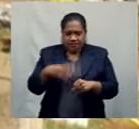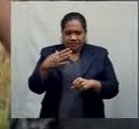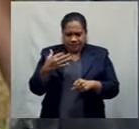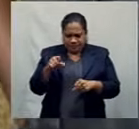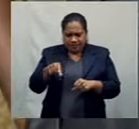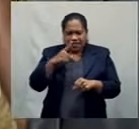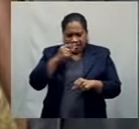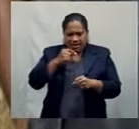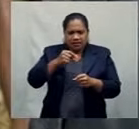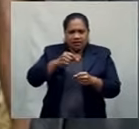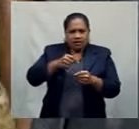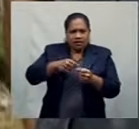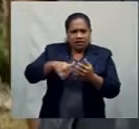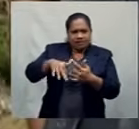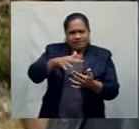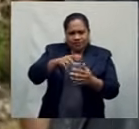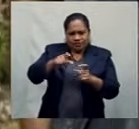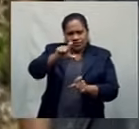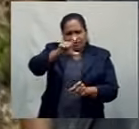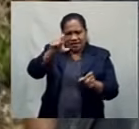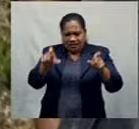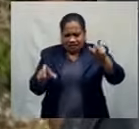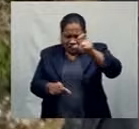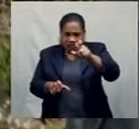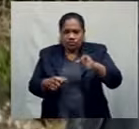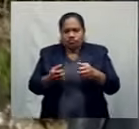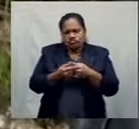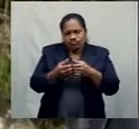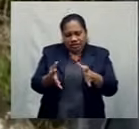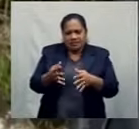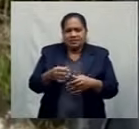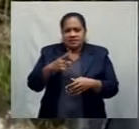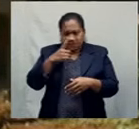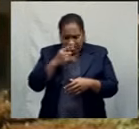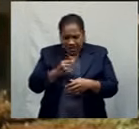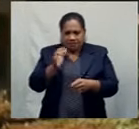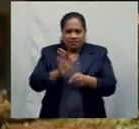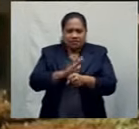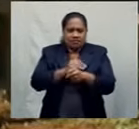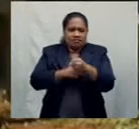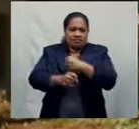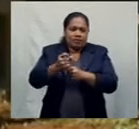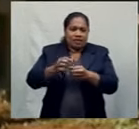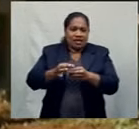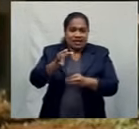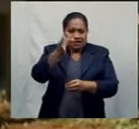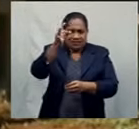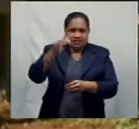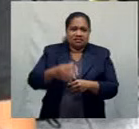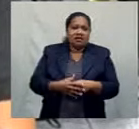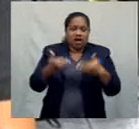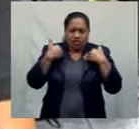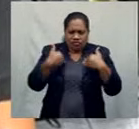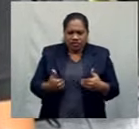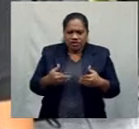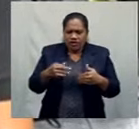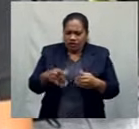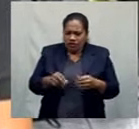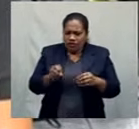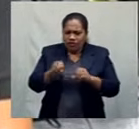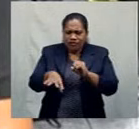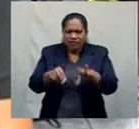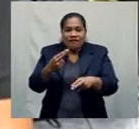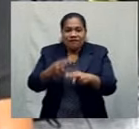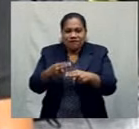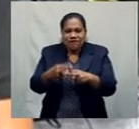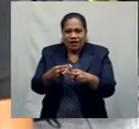recycle waste, food scraps and animal manure into gas for cooking and rich fertilizer for the farm. The system will